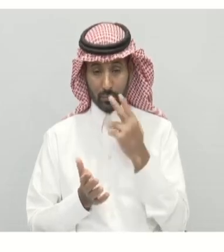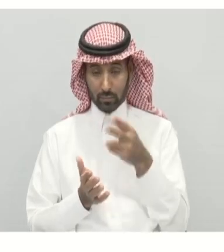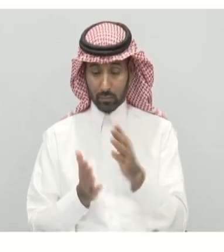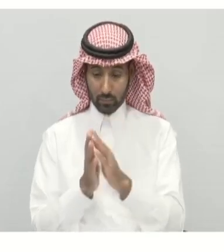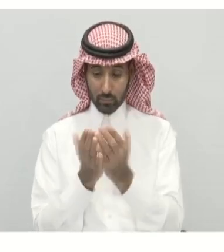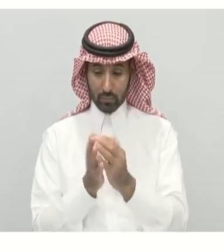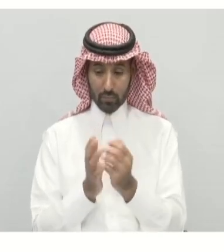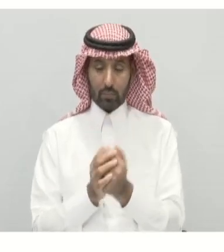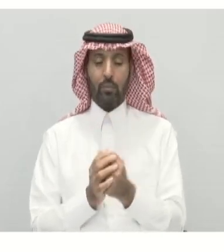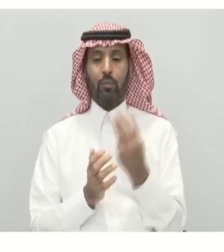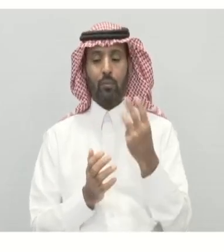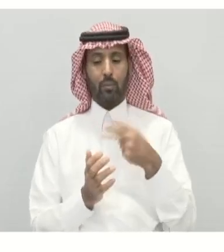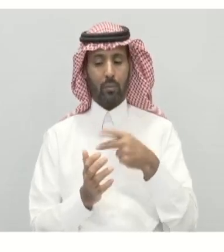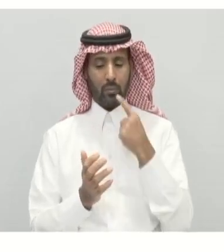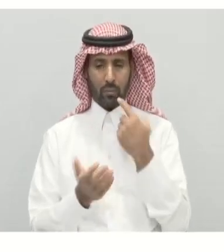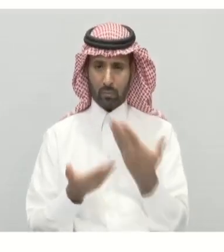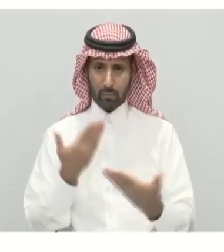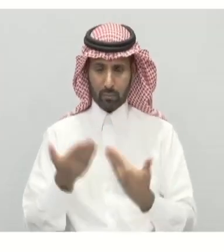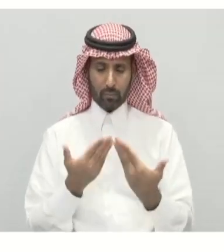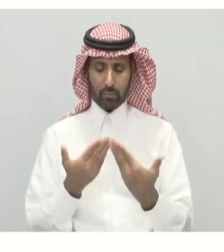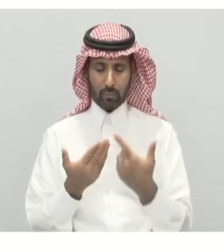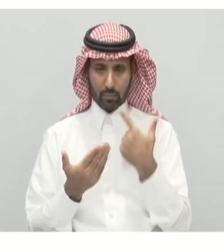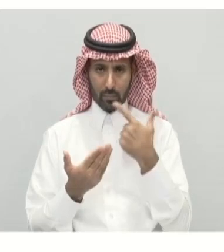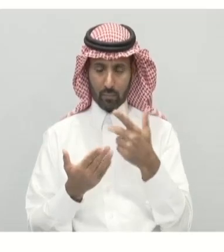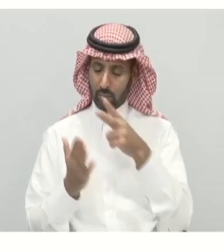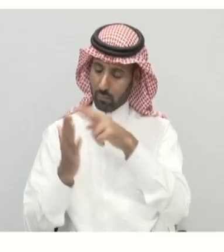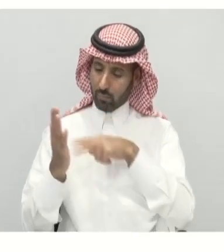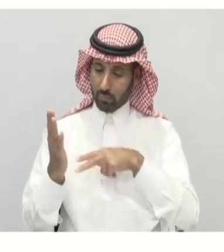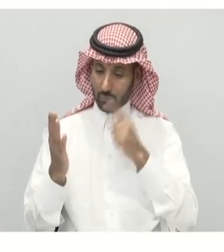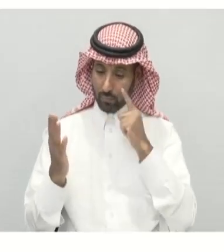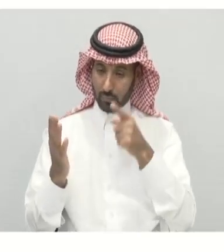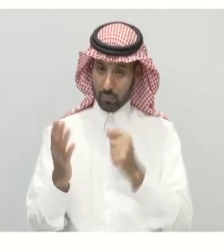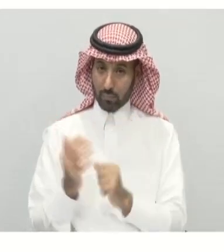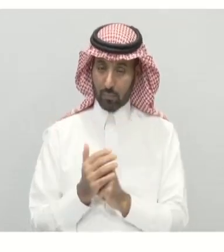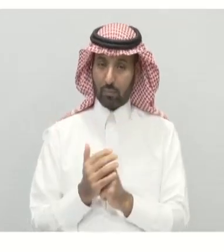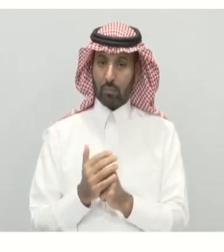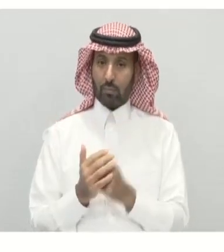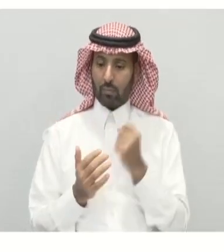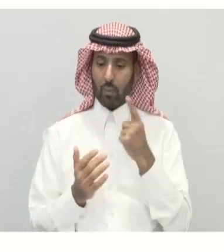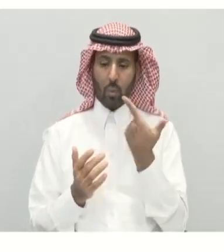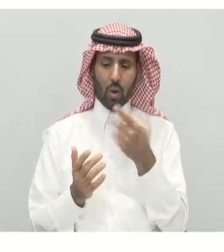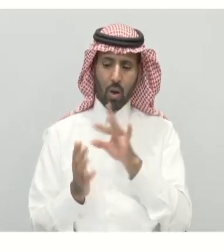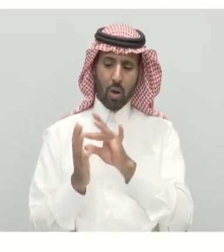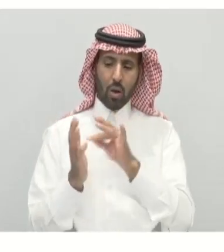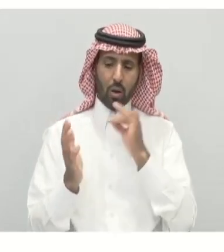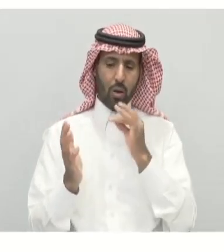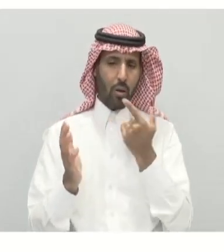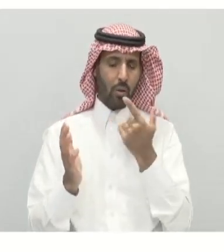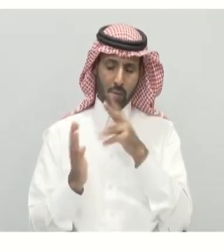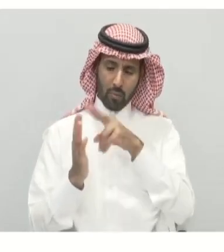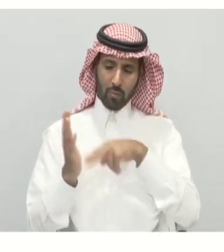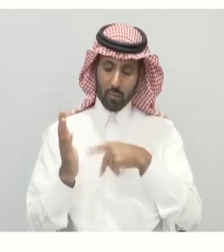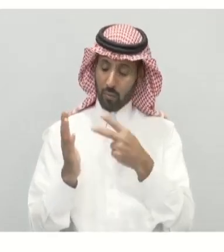books, page 23, the conversation part, I want you to scan the whole thing and find out, scan